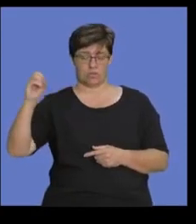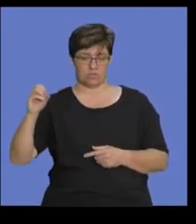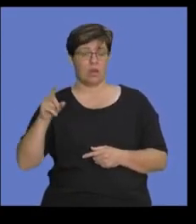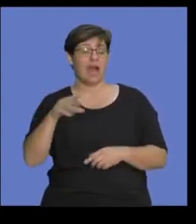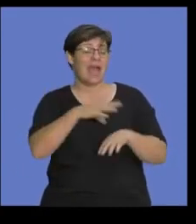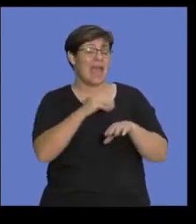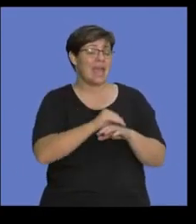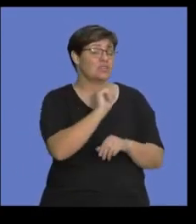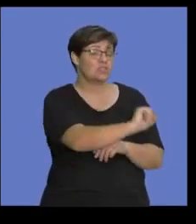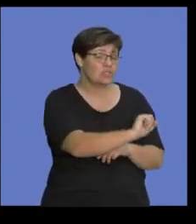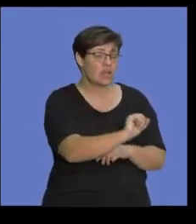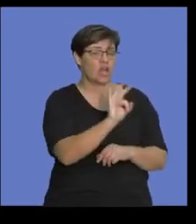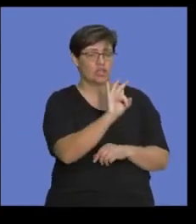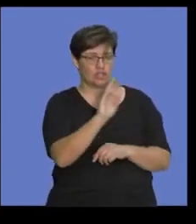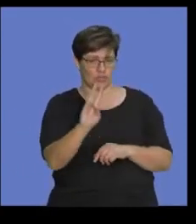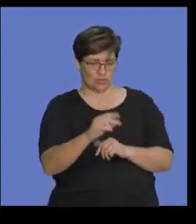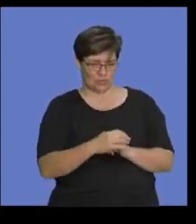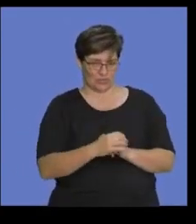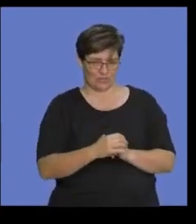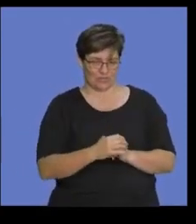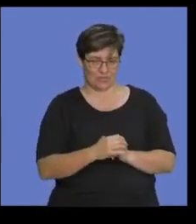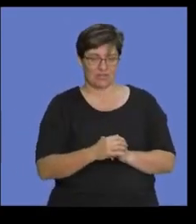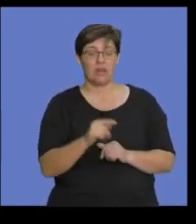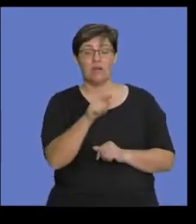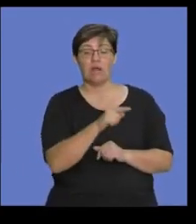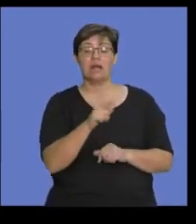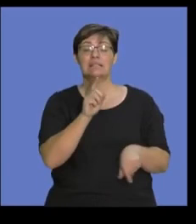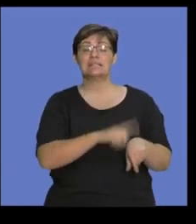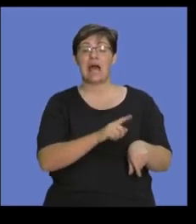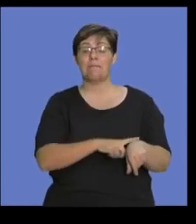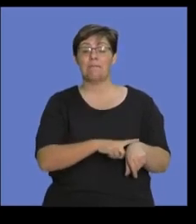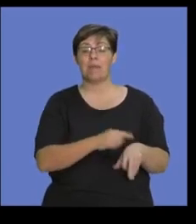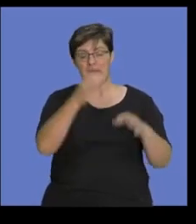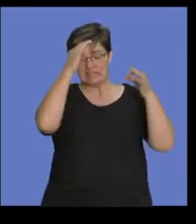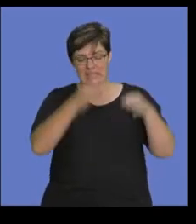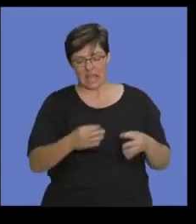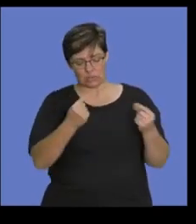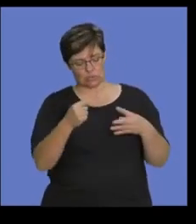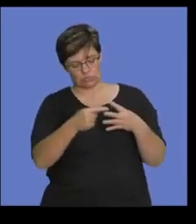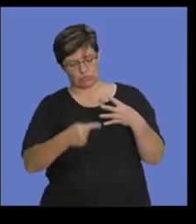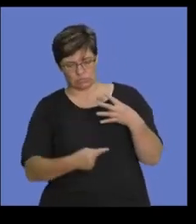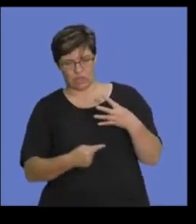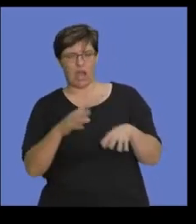the goal here is to know how old will he be when he decides to do certain